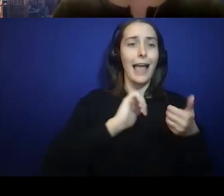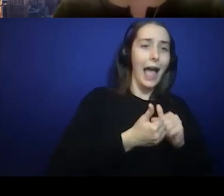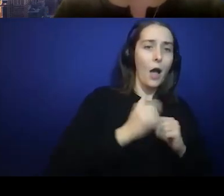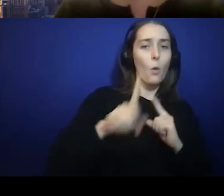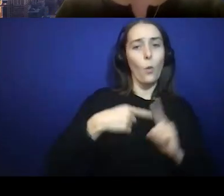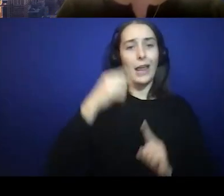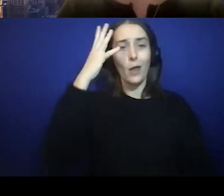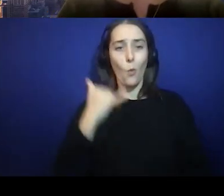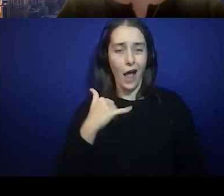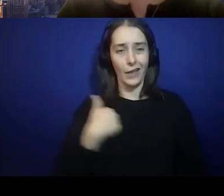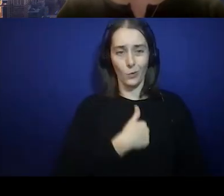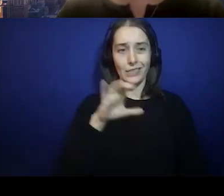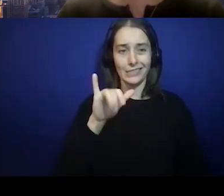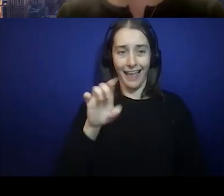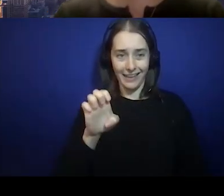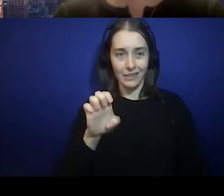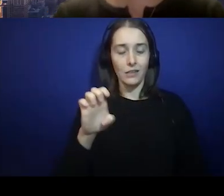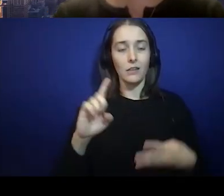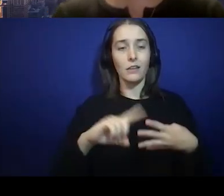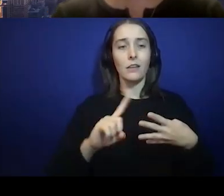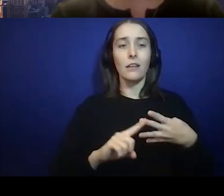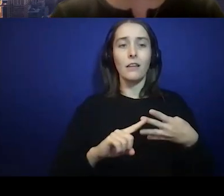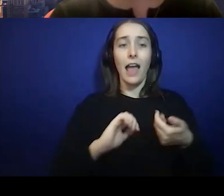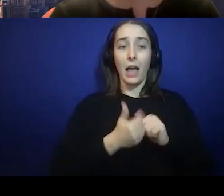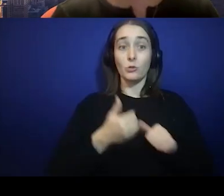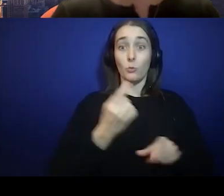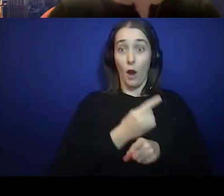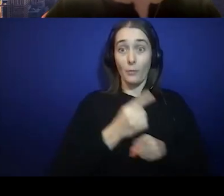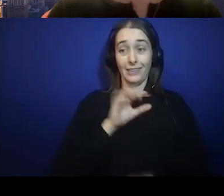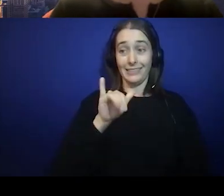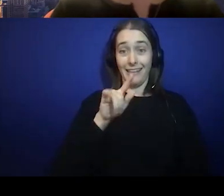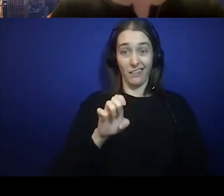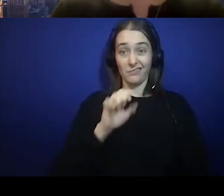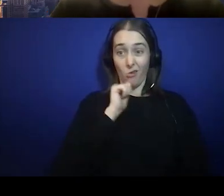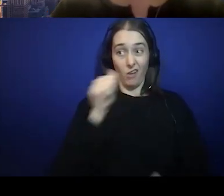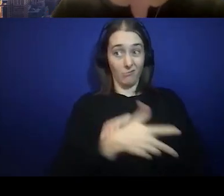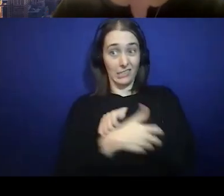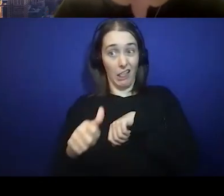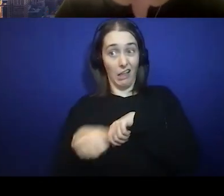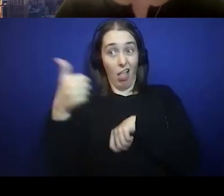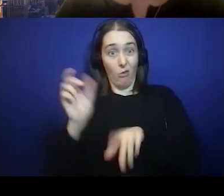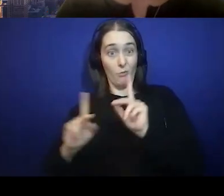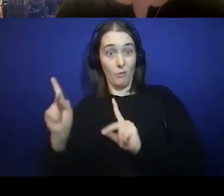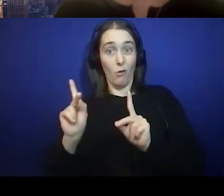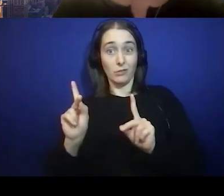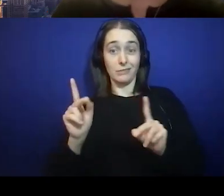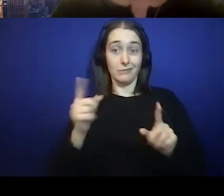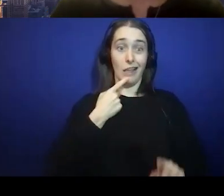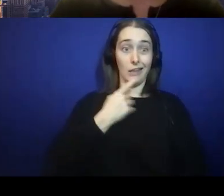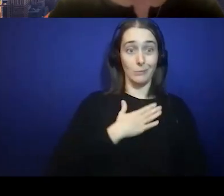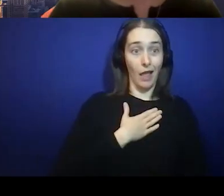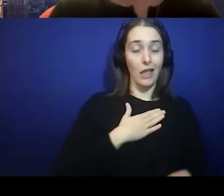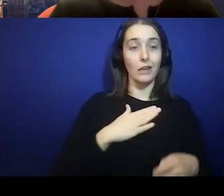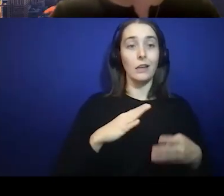focusing on how to properly cite your sources so that you avoid plagiarism. We will cover direct quoting, paraphrasing,